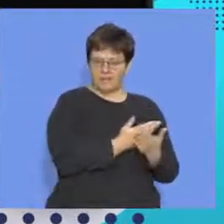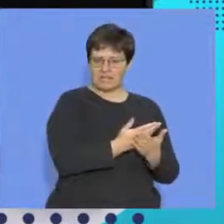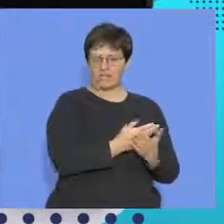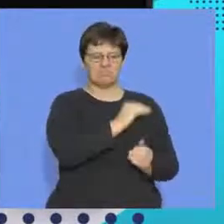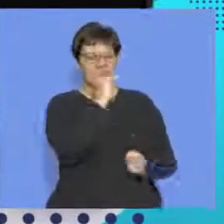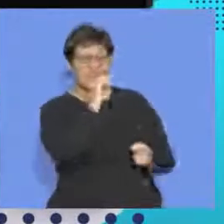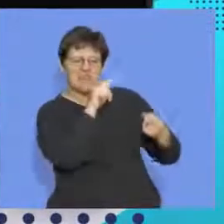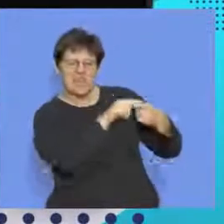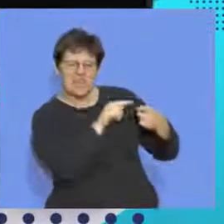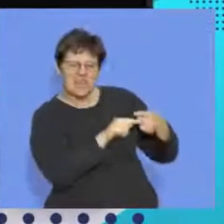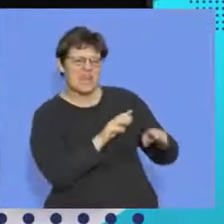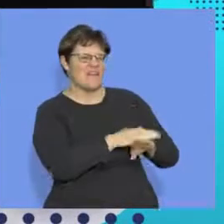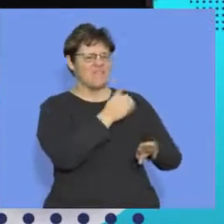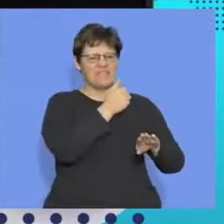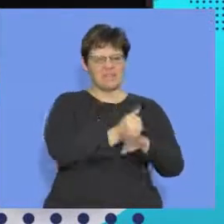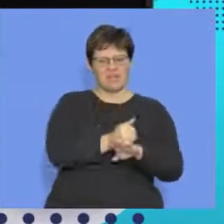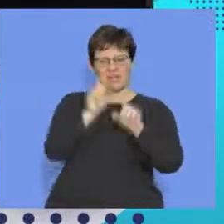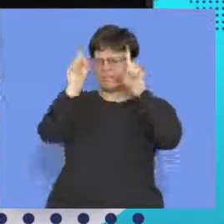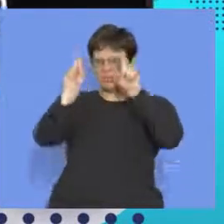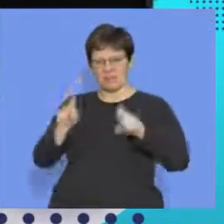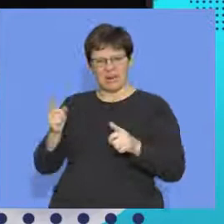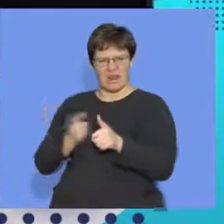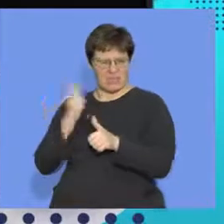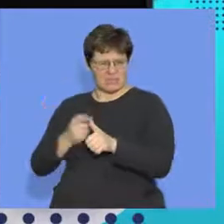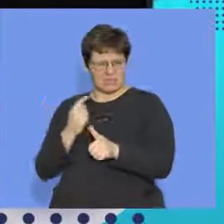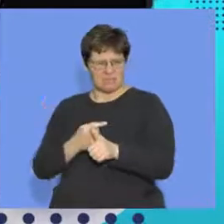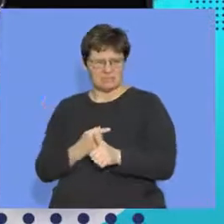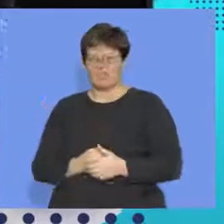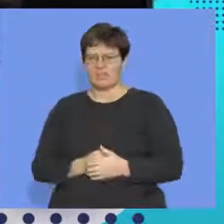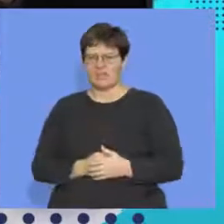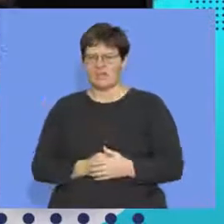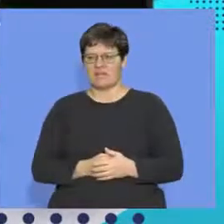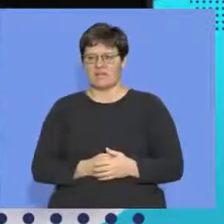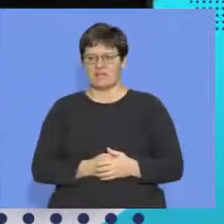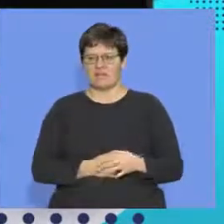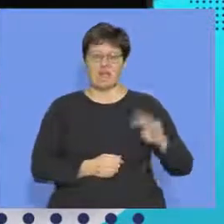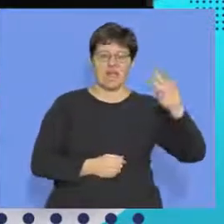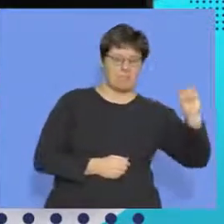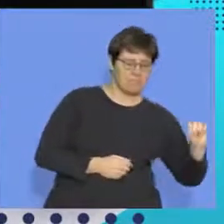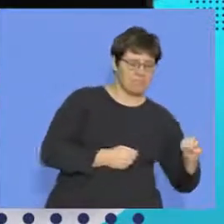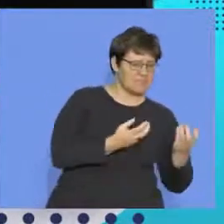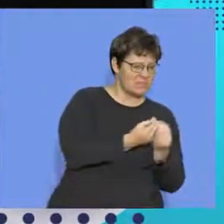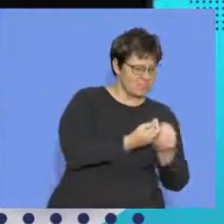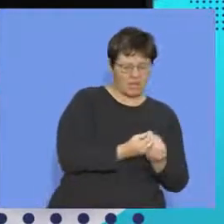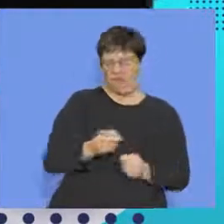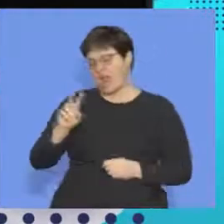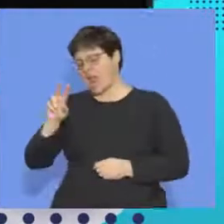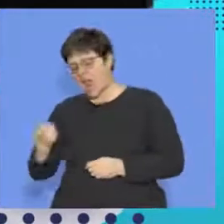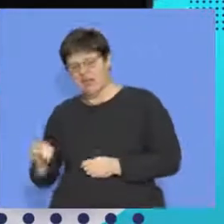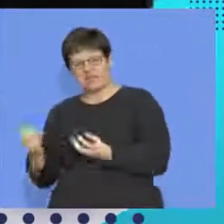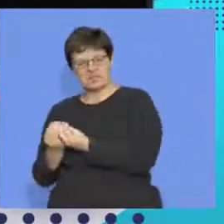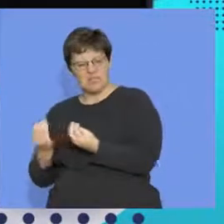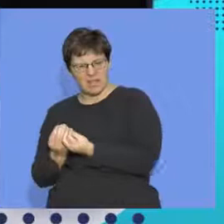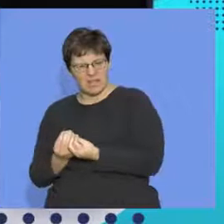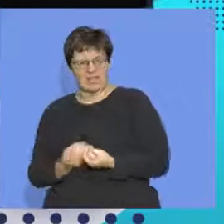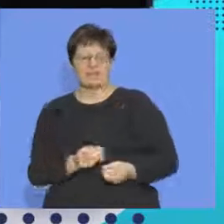and the fundamental principle of counting principle, which is if I have M way of doing something and N way of doing something, there's